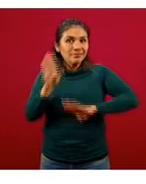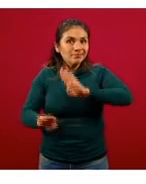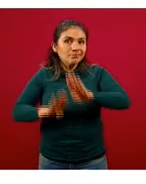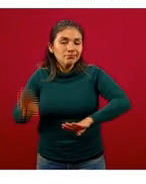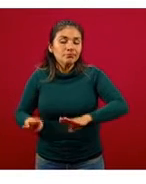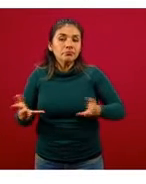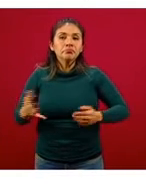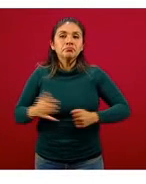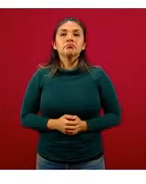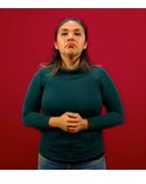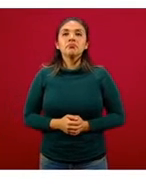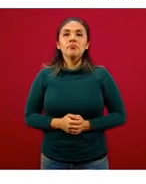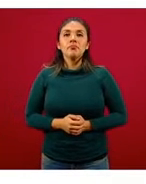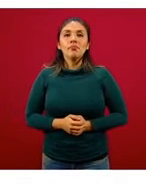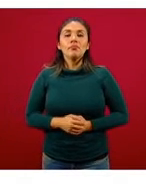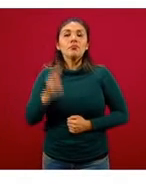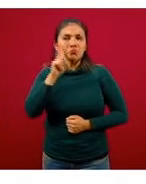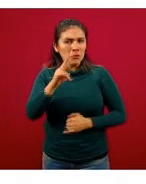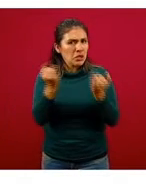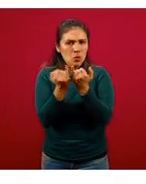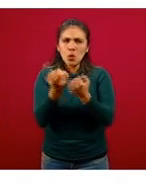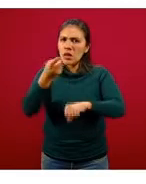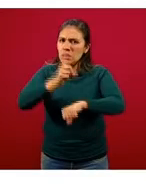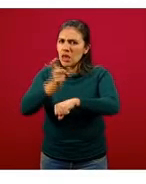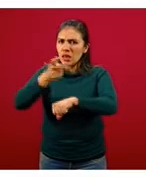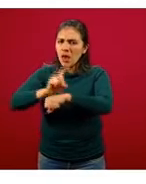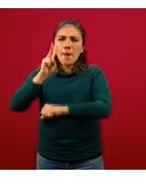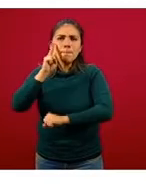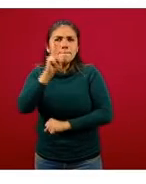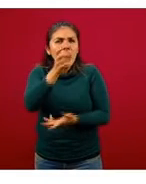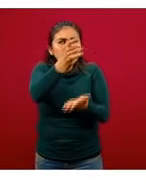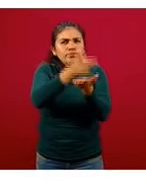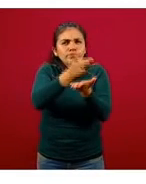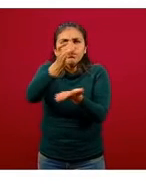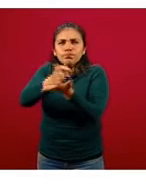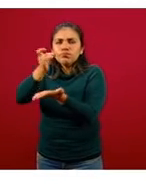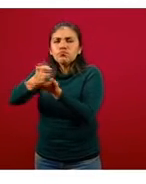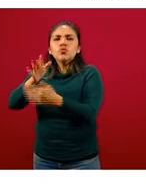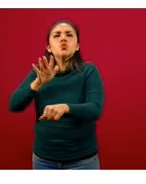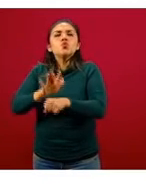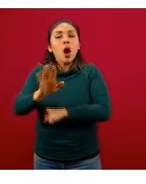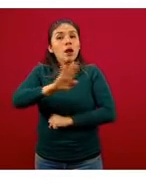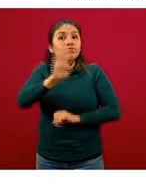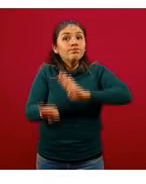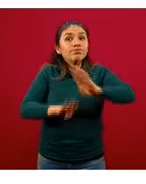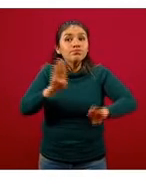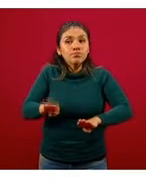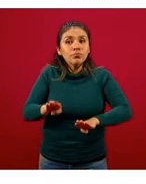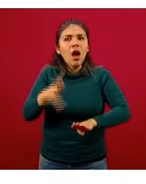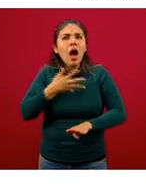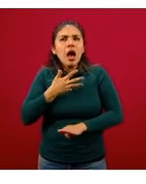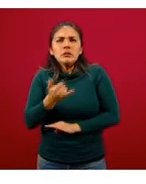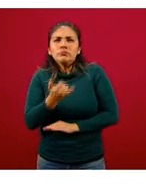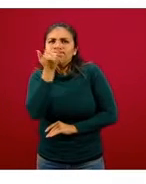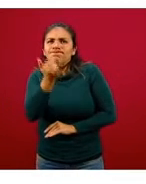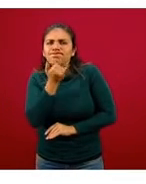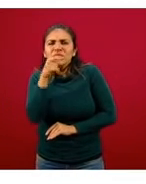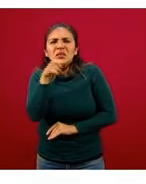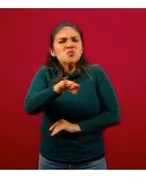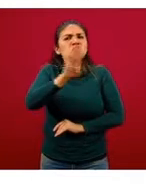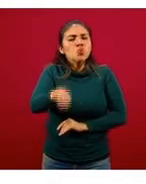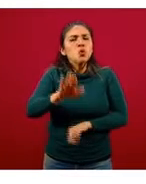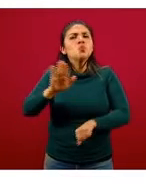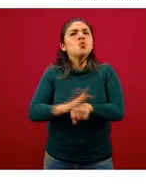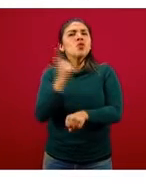organized per date of death, and like every day we have a